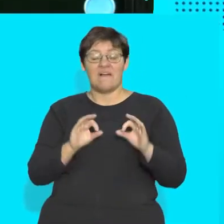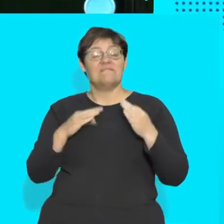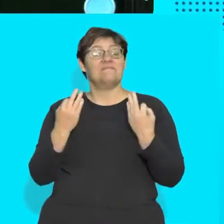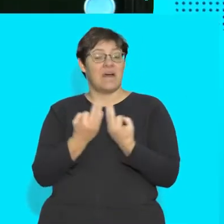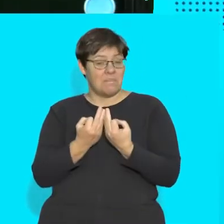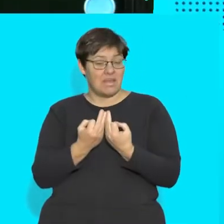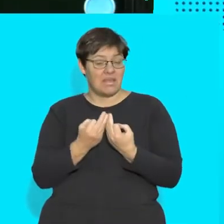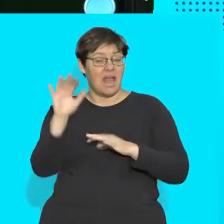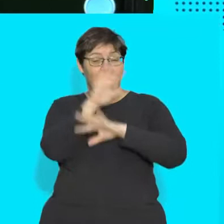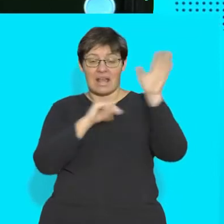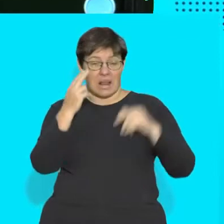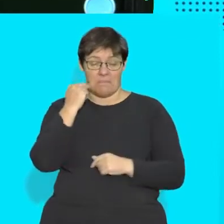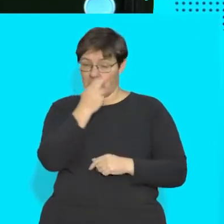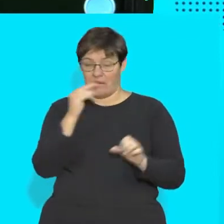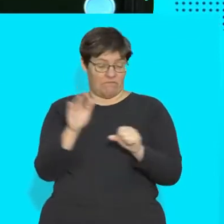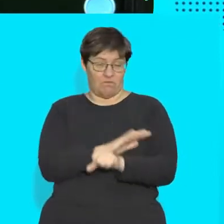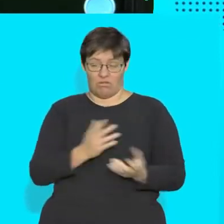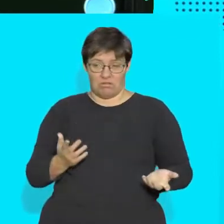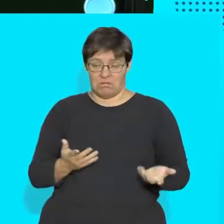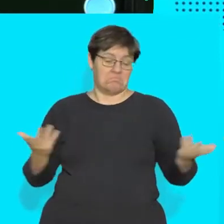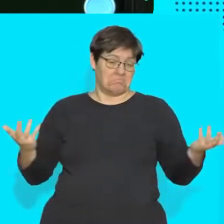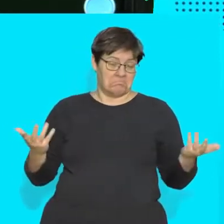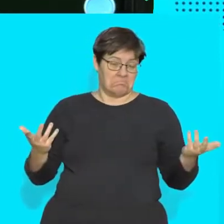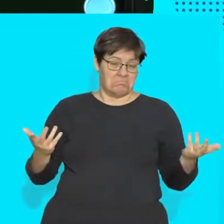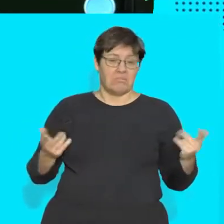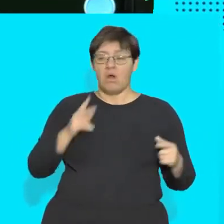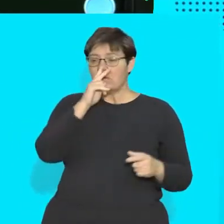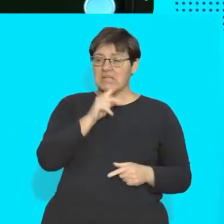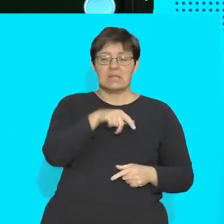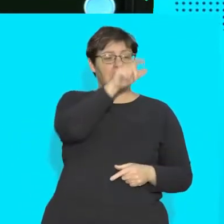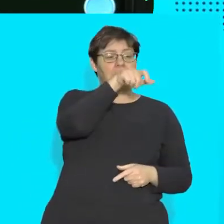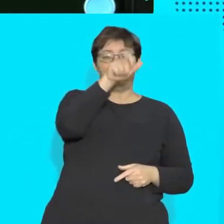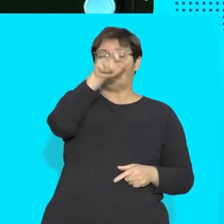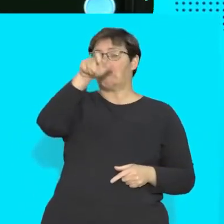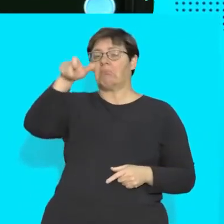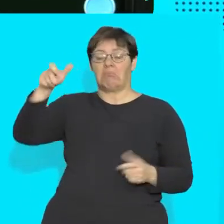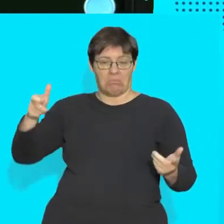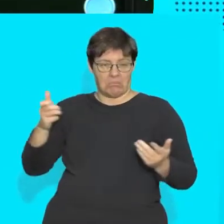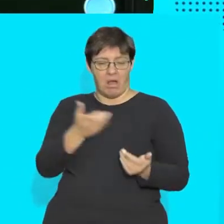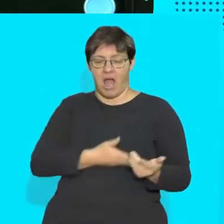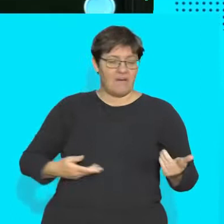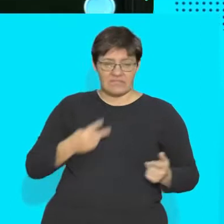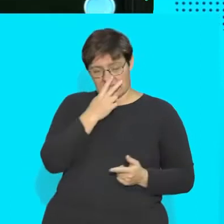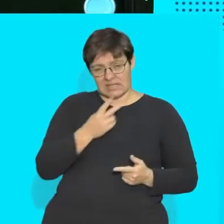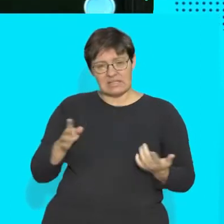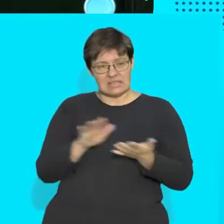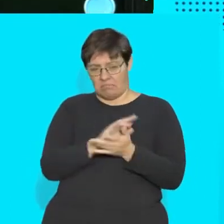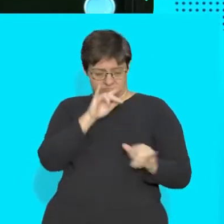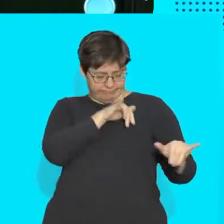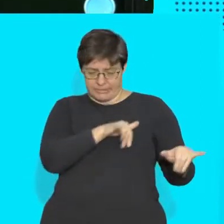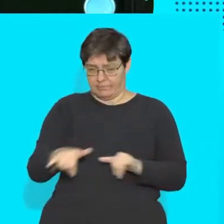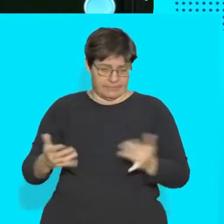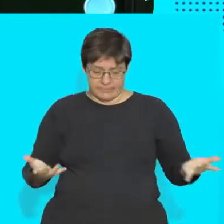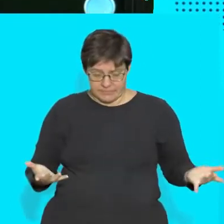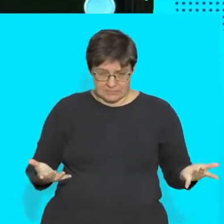is colorblind, fully colorblind, so he only sees parts of this, and some colors all just look the